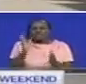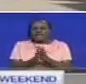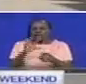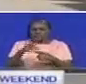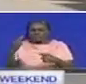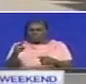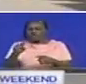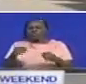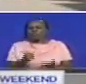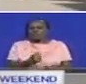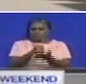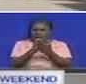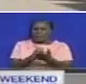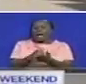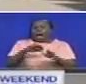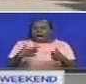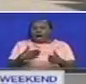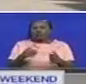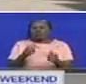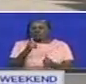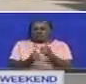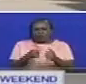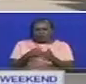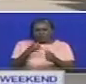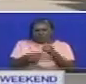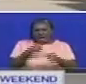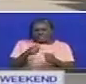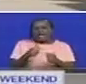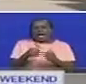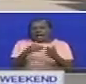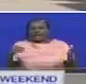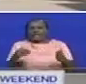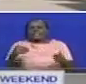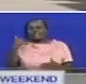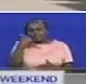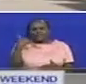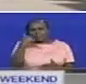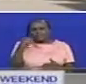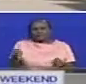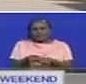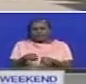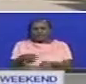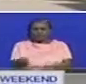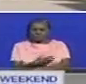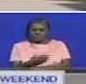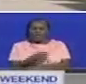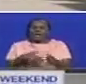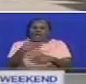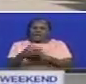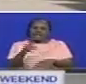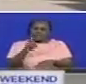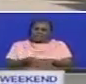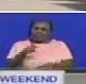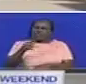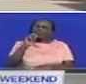essential nutrients to fight off diseases such as cancer, diabetes, and other health-related diseases. Now, next time you sit down to